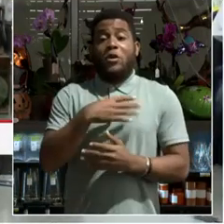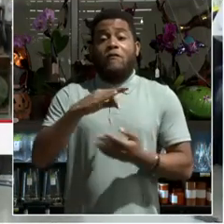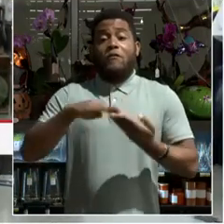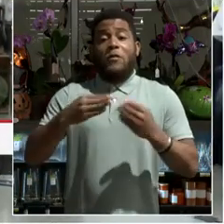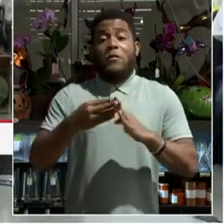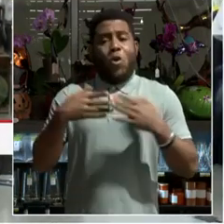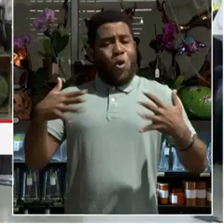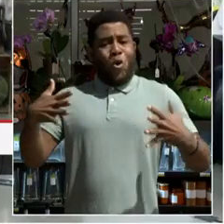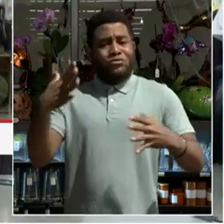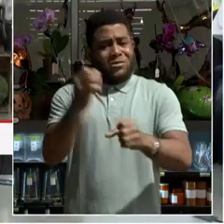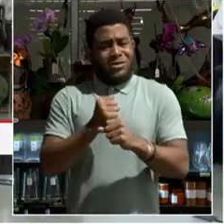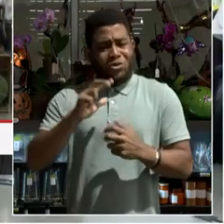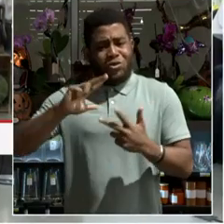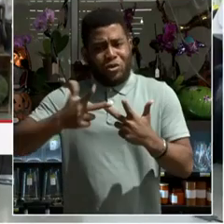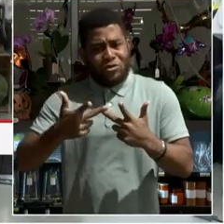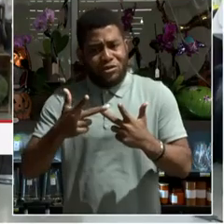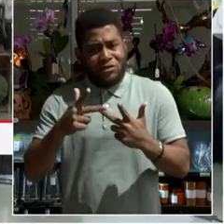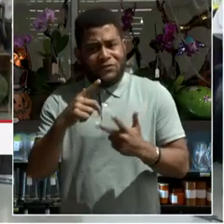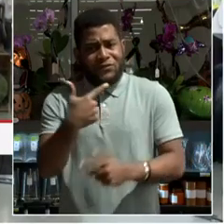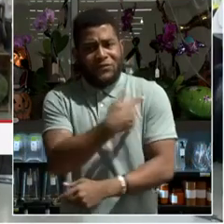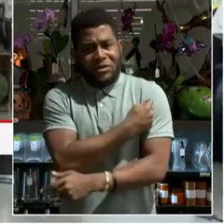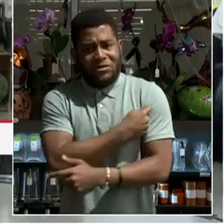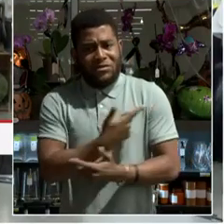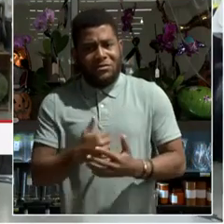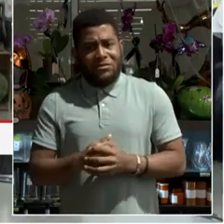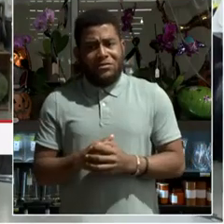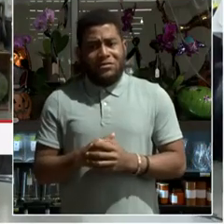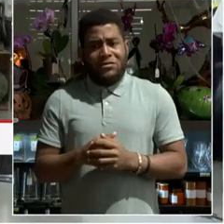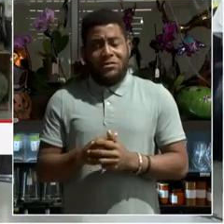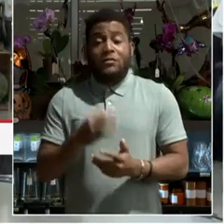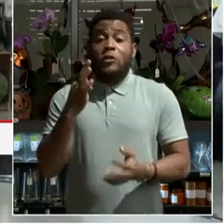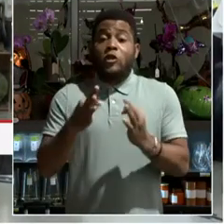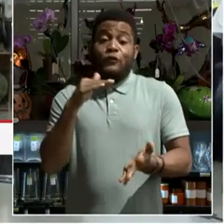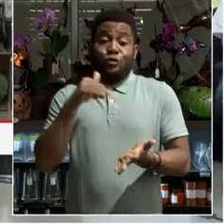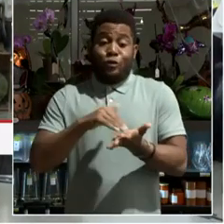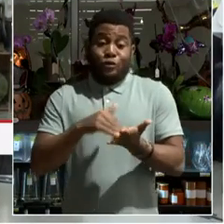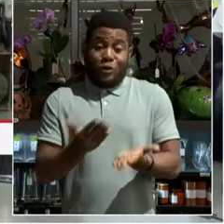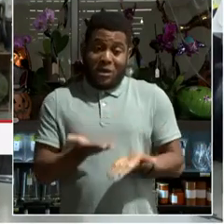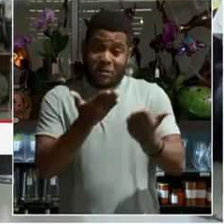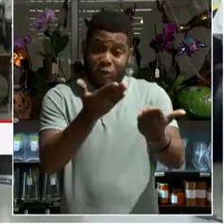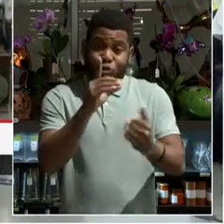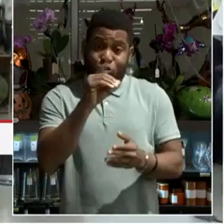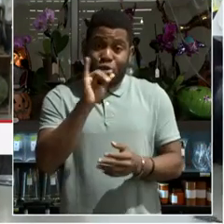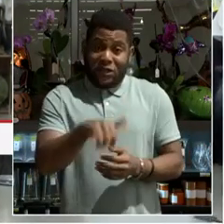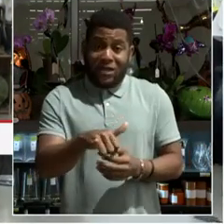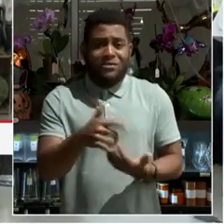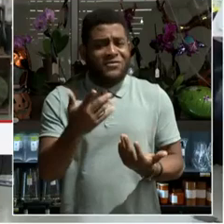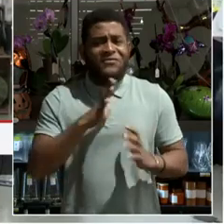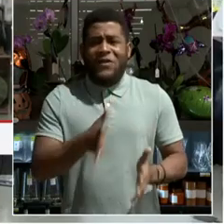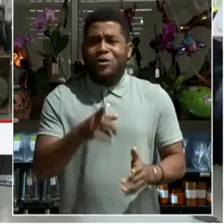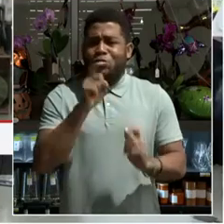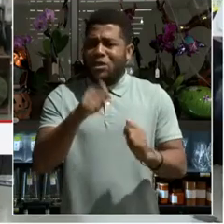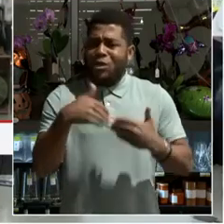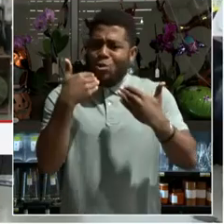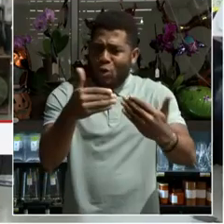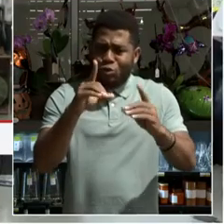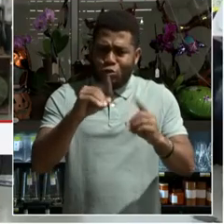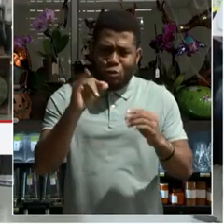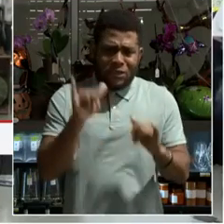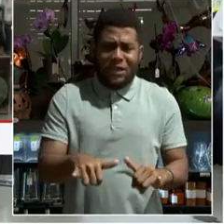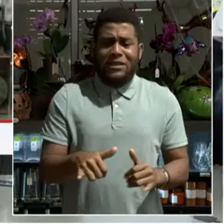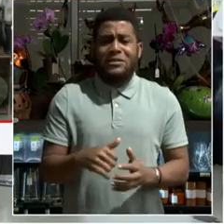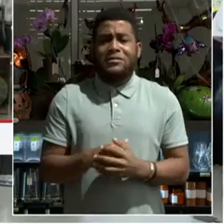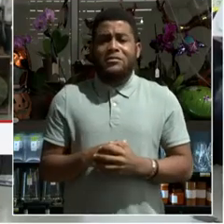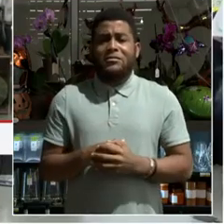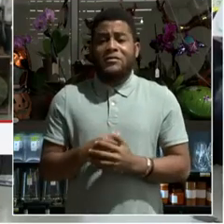It's appropriate to do so. That recommendation has been made. That's different than someone who has a chronic health condition who is not